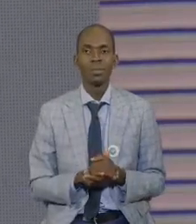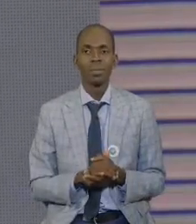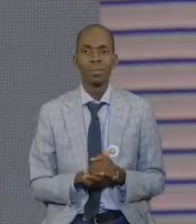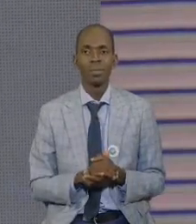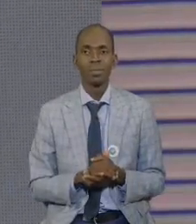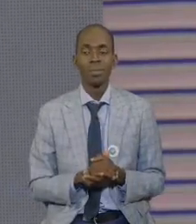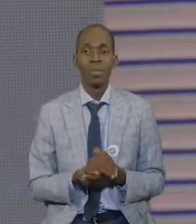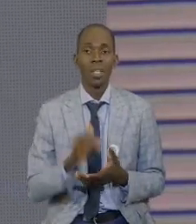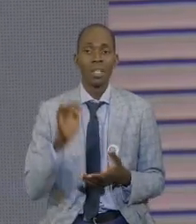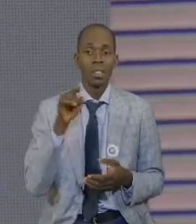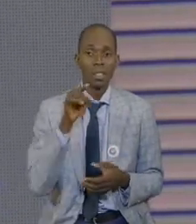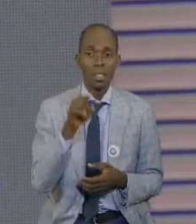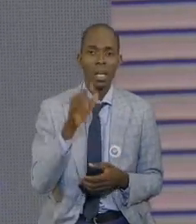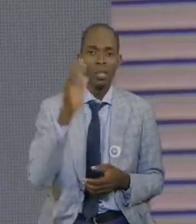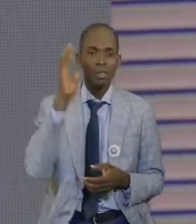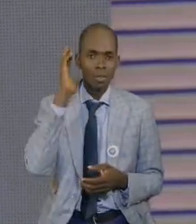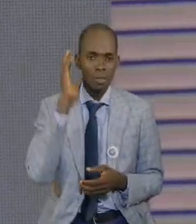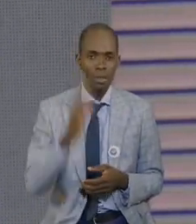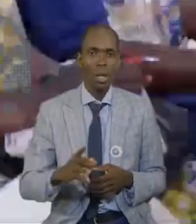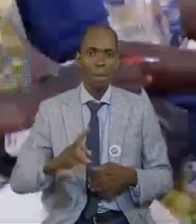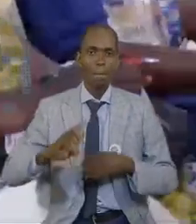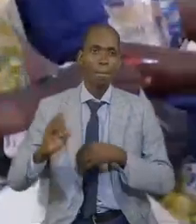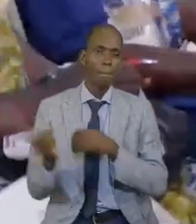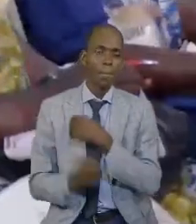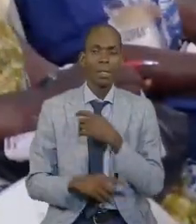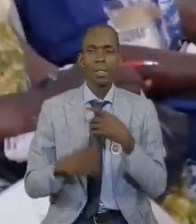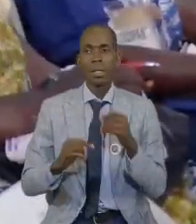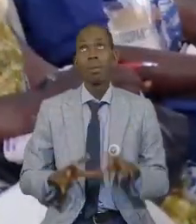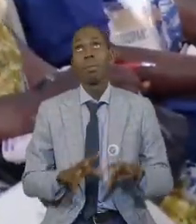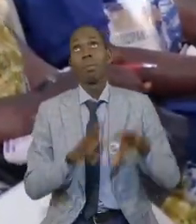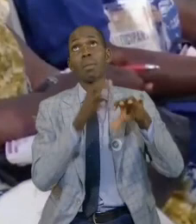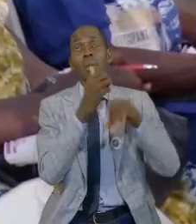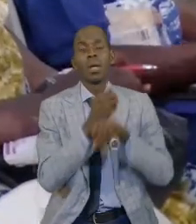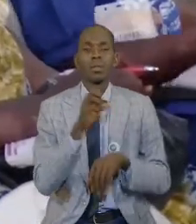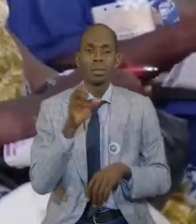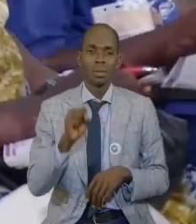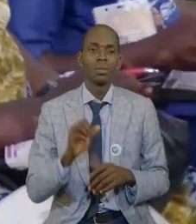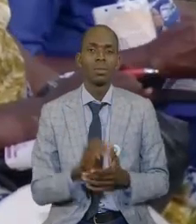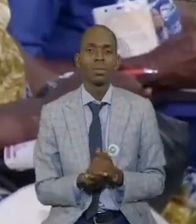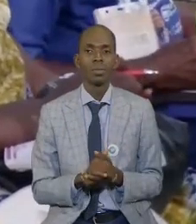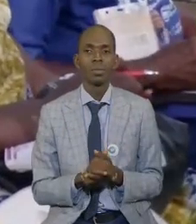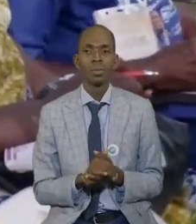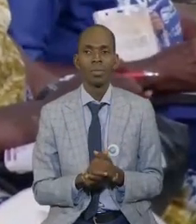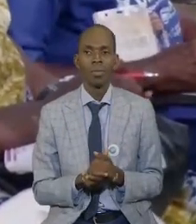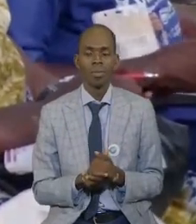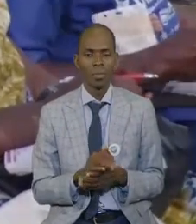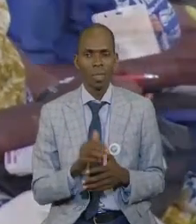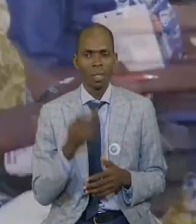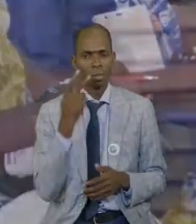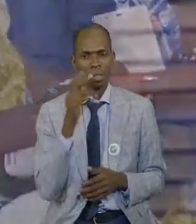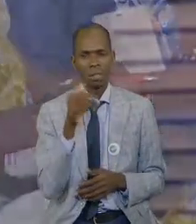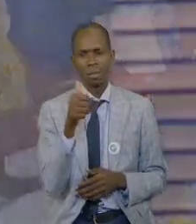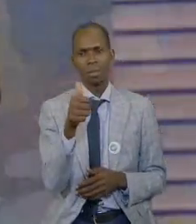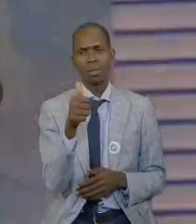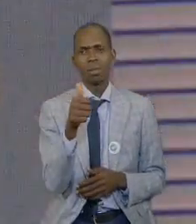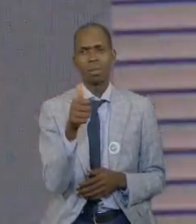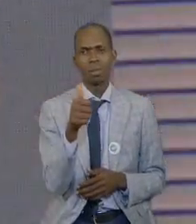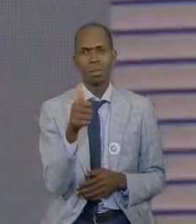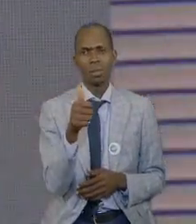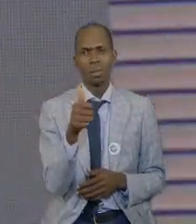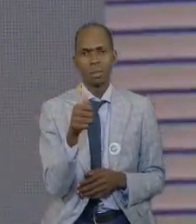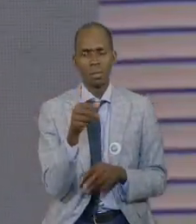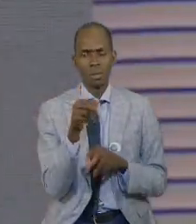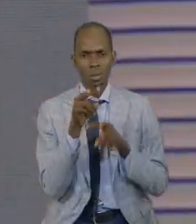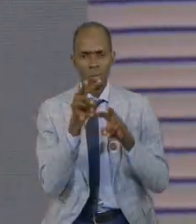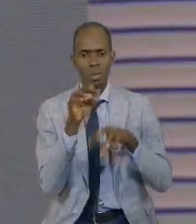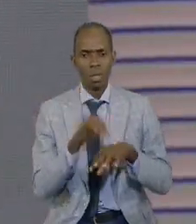thou shall fresh the mountains look at yourself look at your